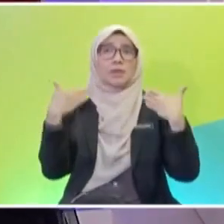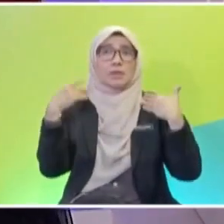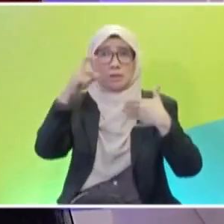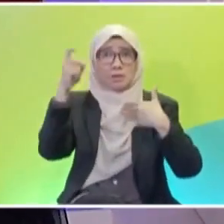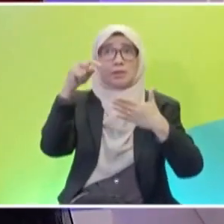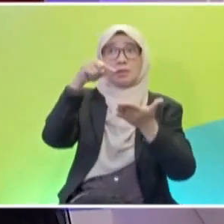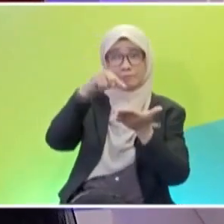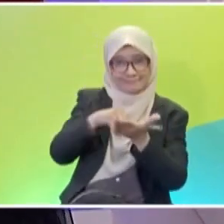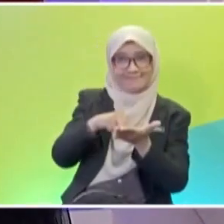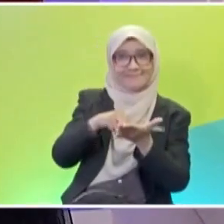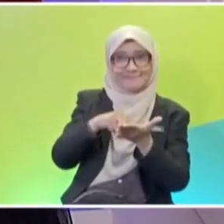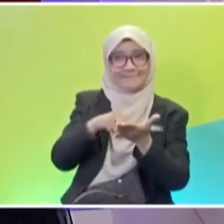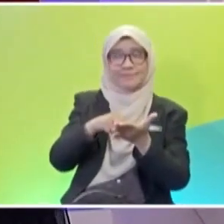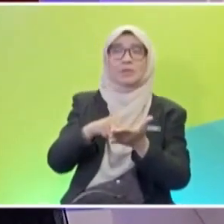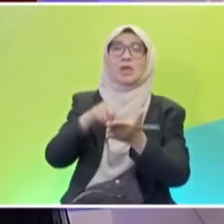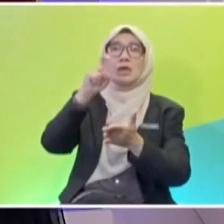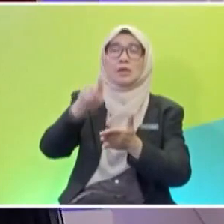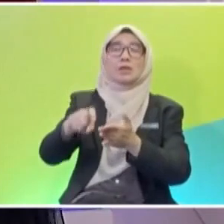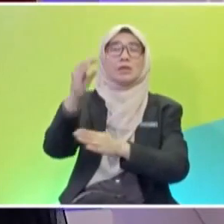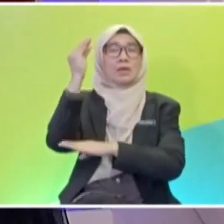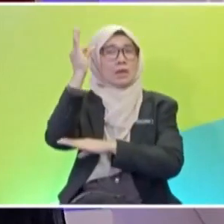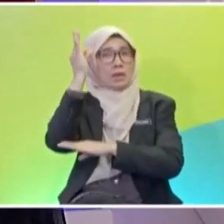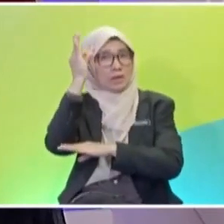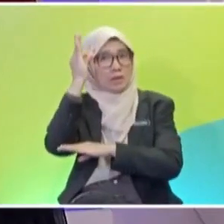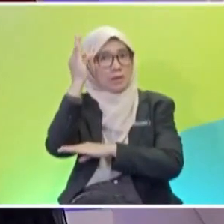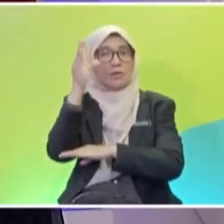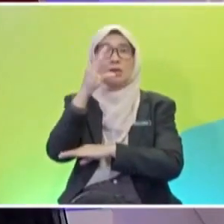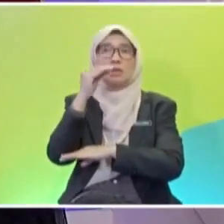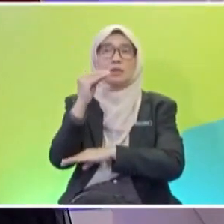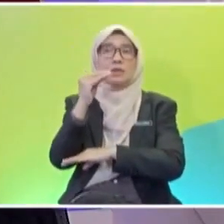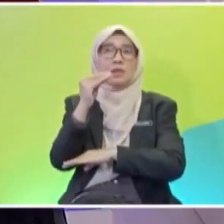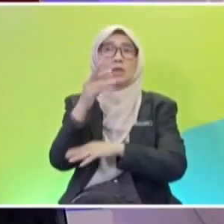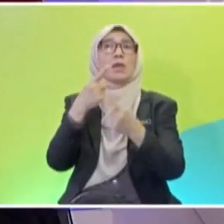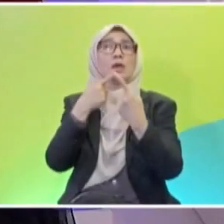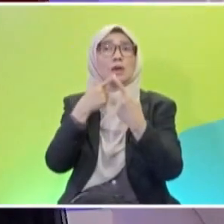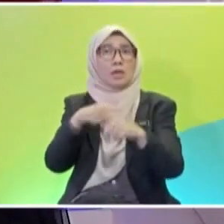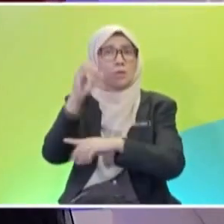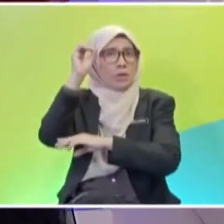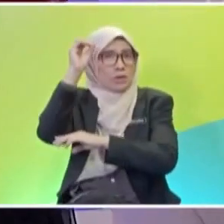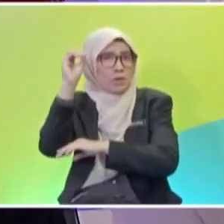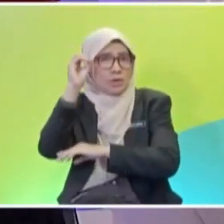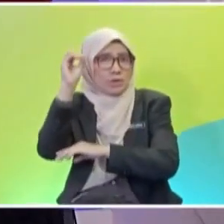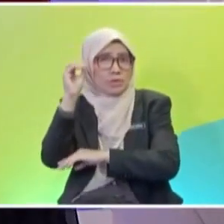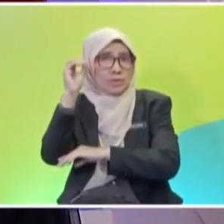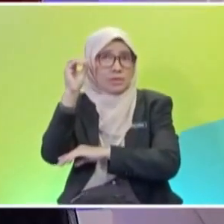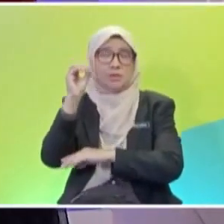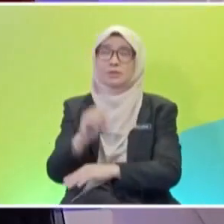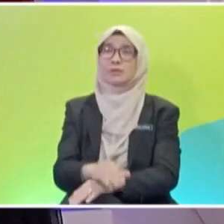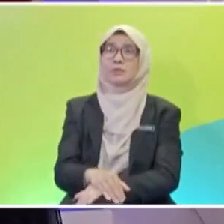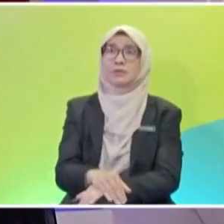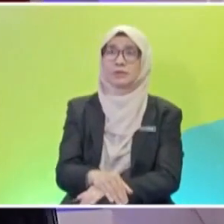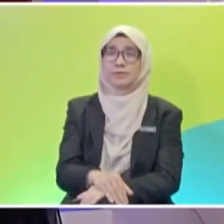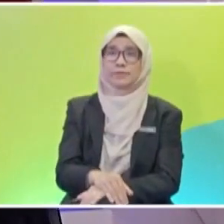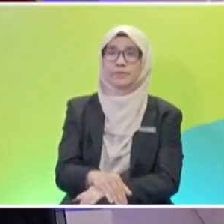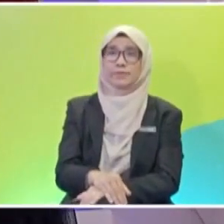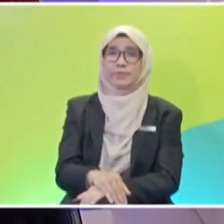have to think about it and come up with a response and preferably with some kind of elaboration